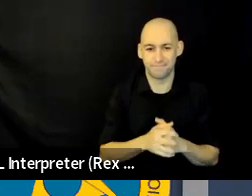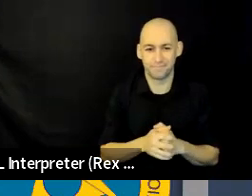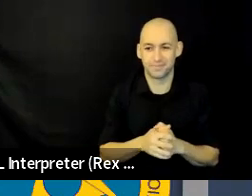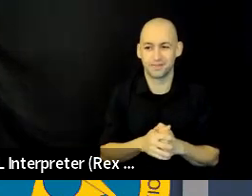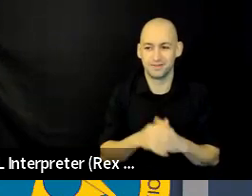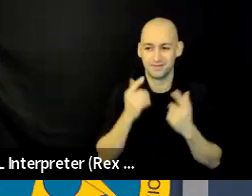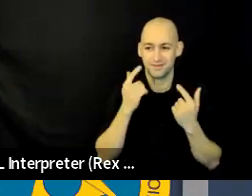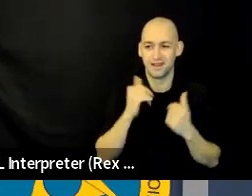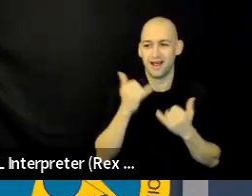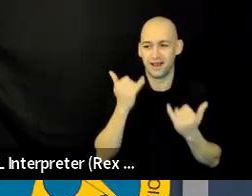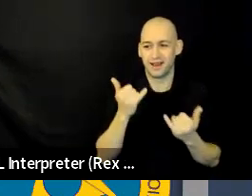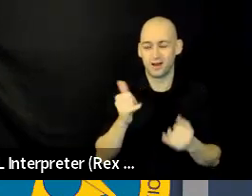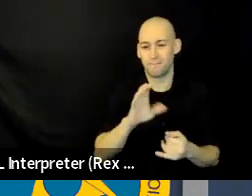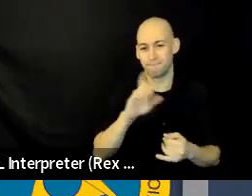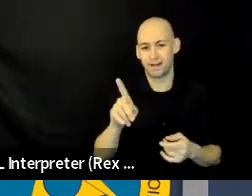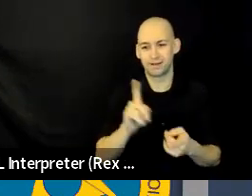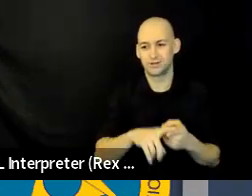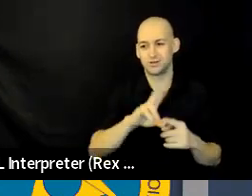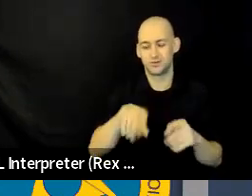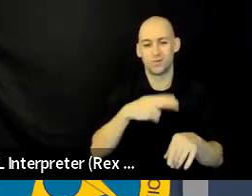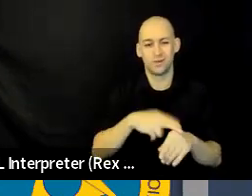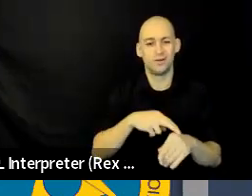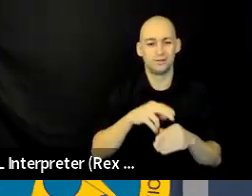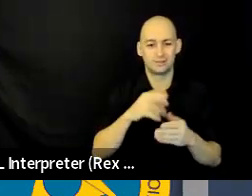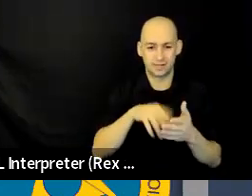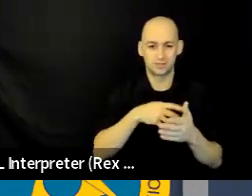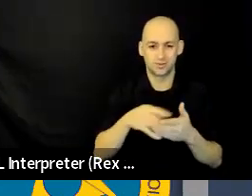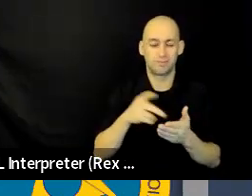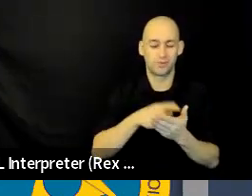Now back to our regularly scheduled program.